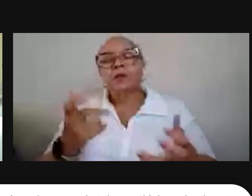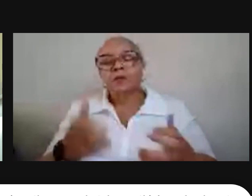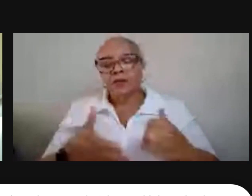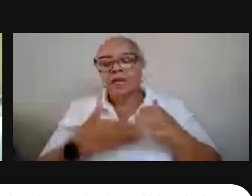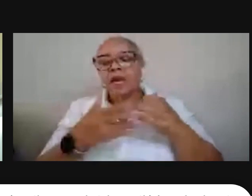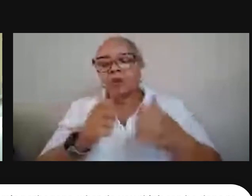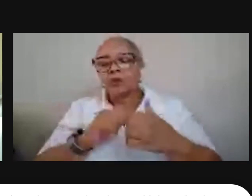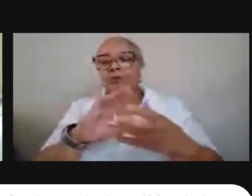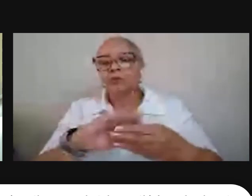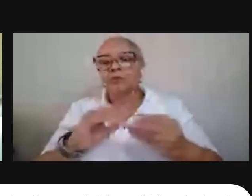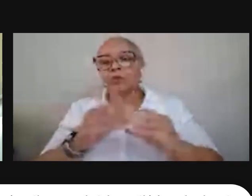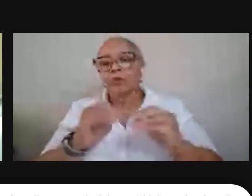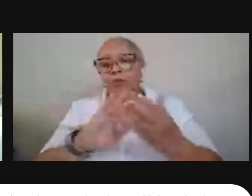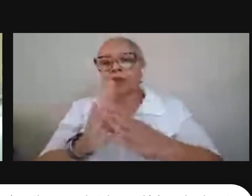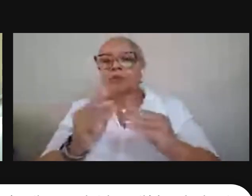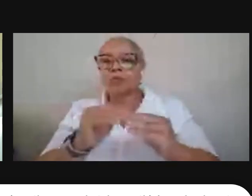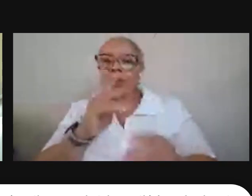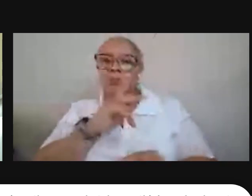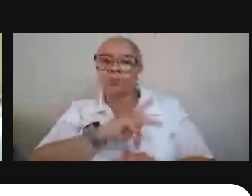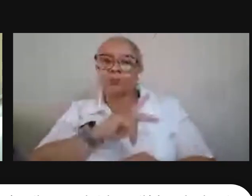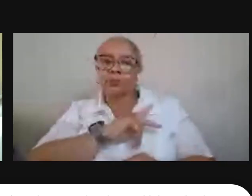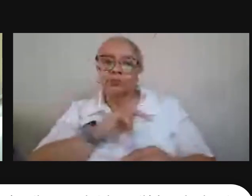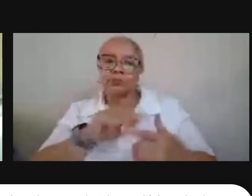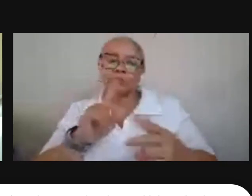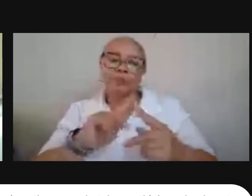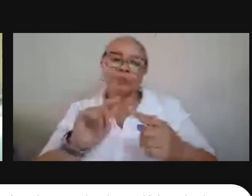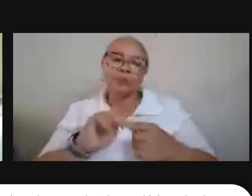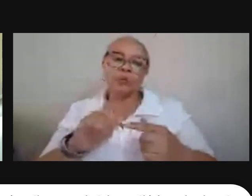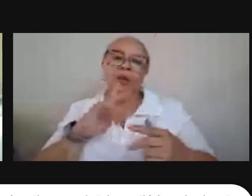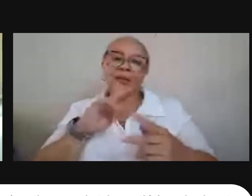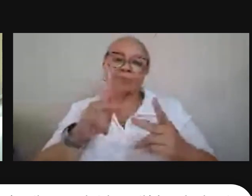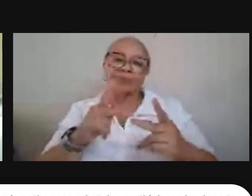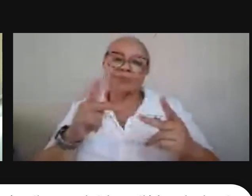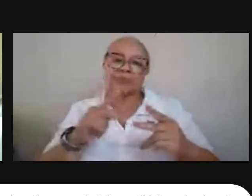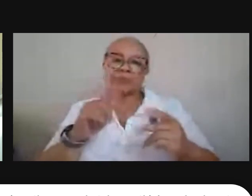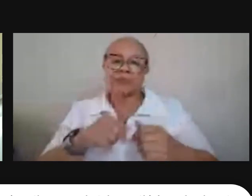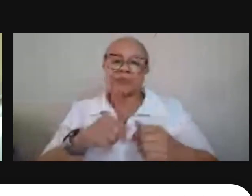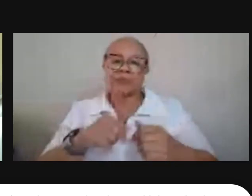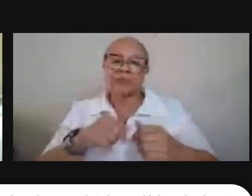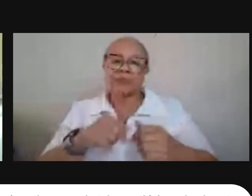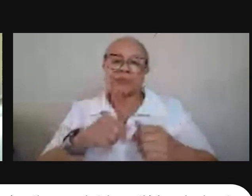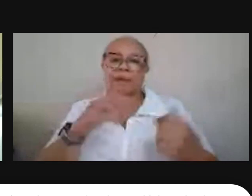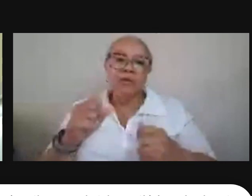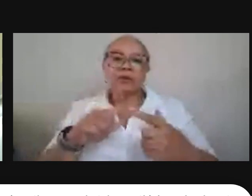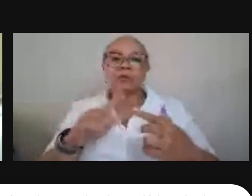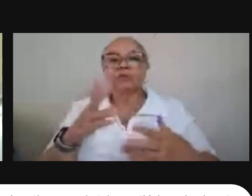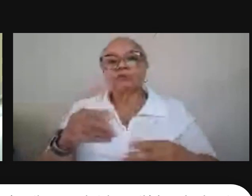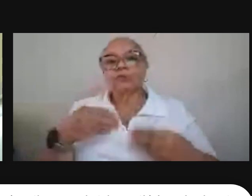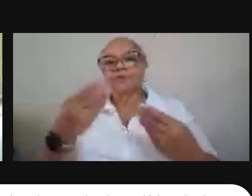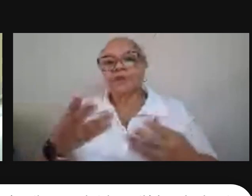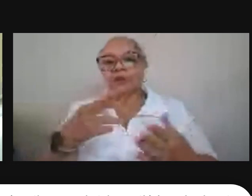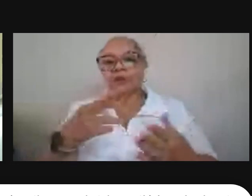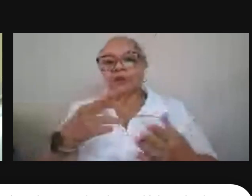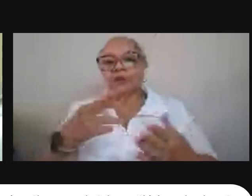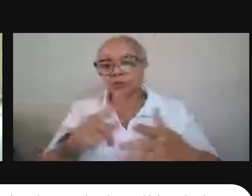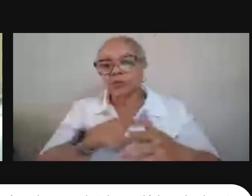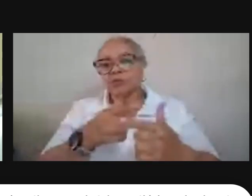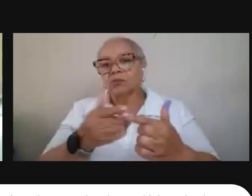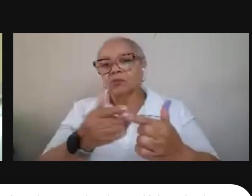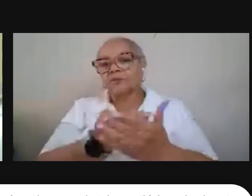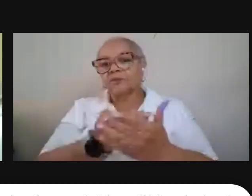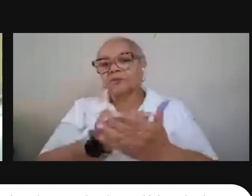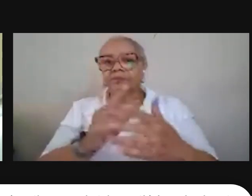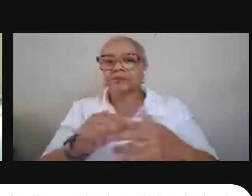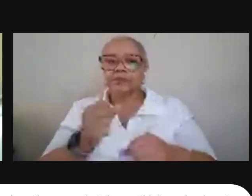stories become more personal to people who are in positions of power, to either provide resources or funding, or